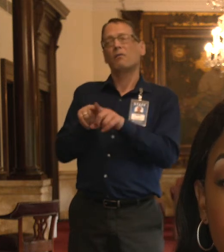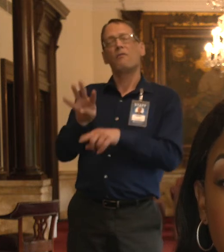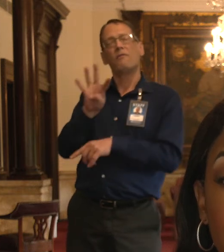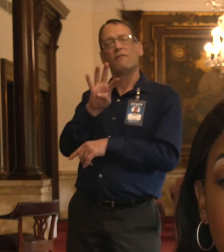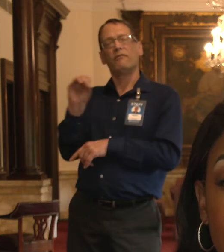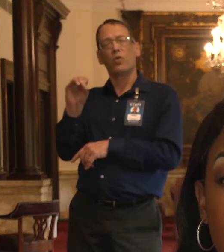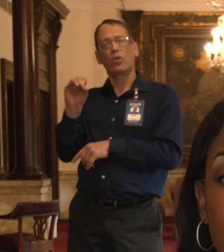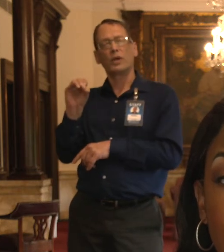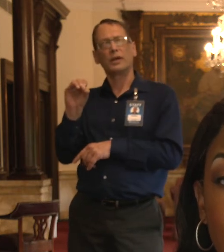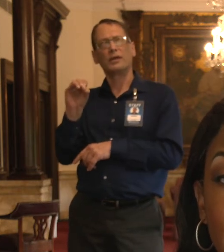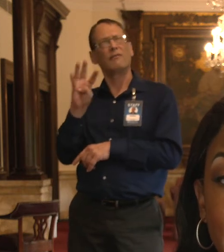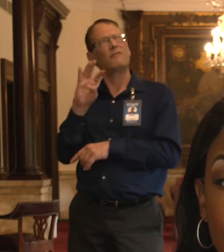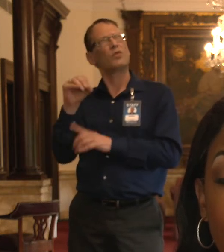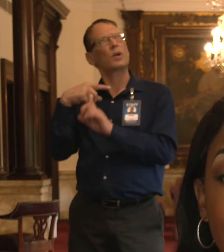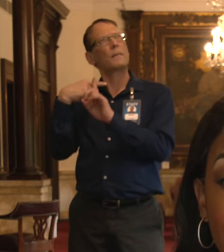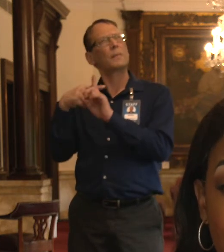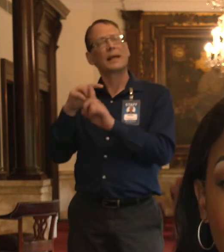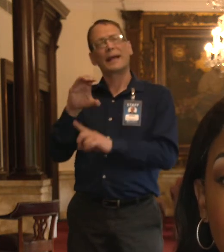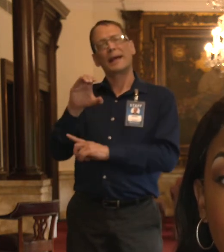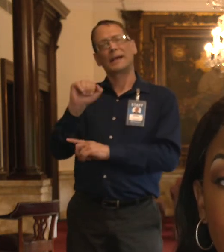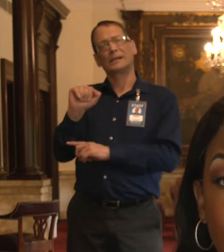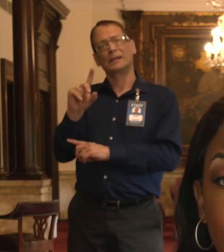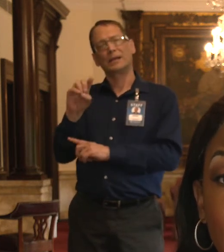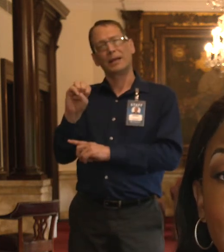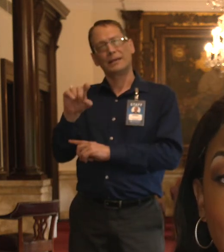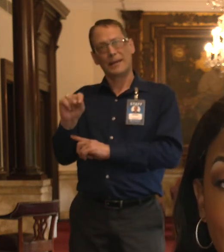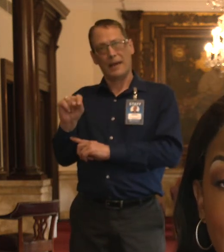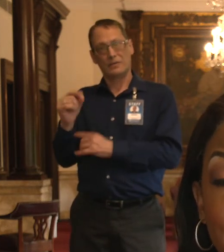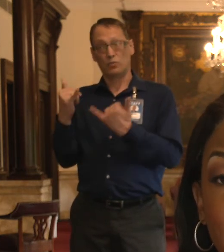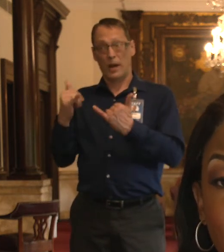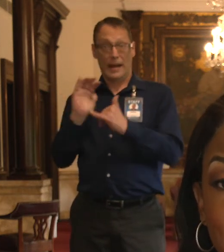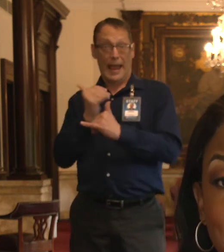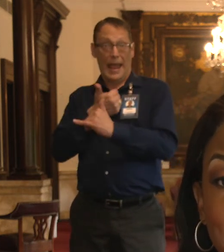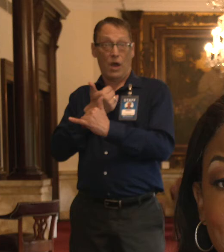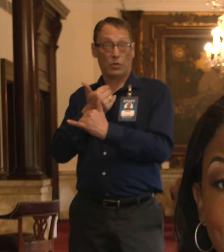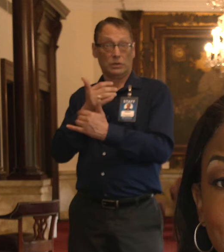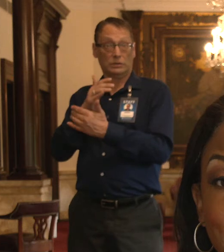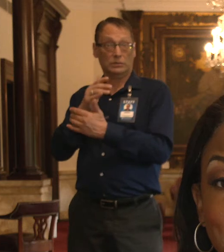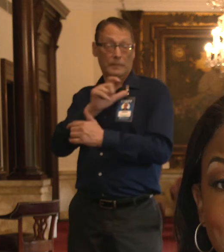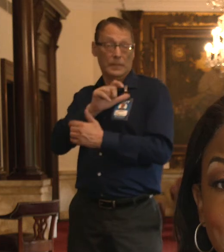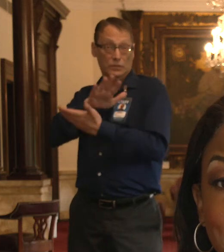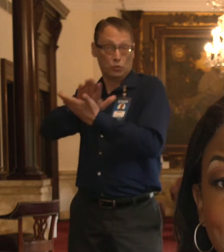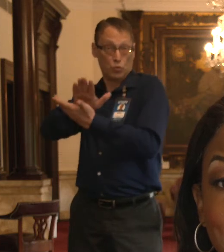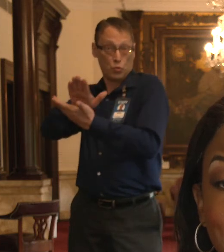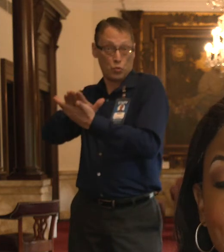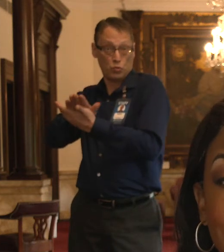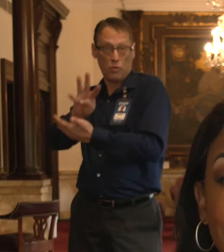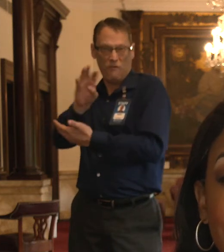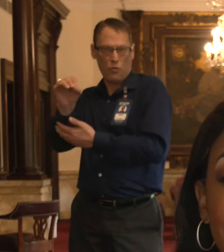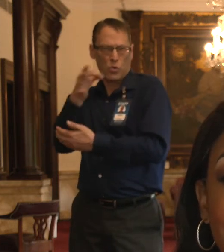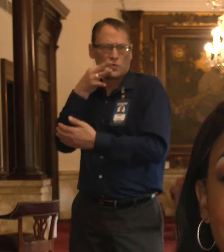40 plus cadets right now in our cadet academy. Great.